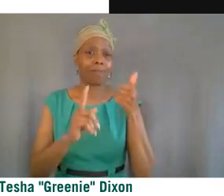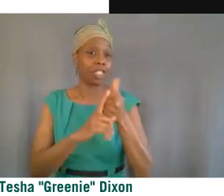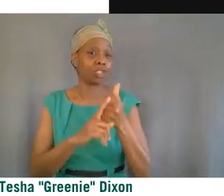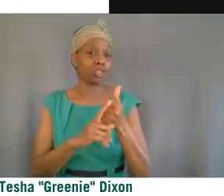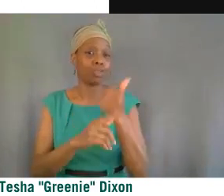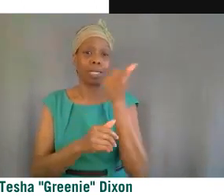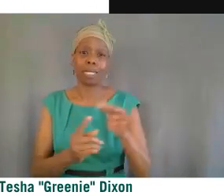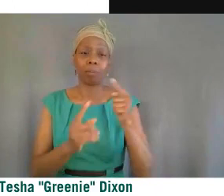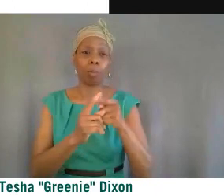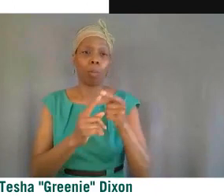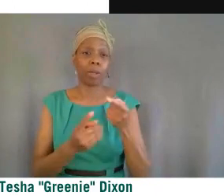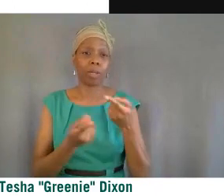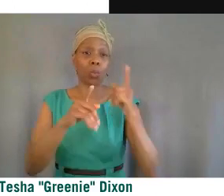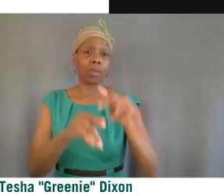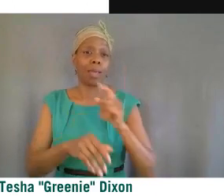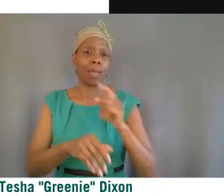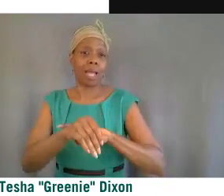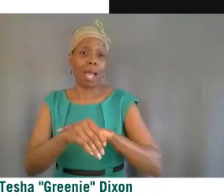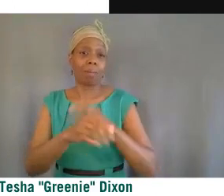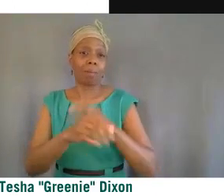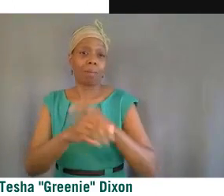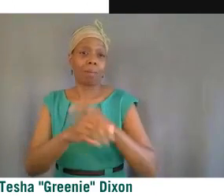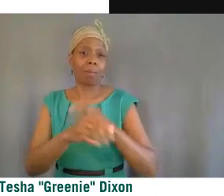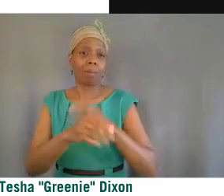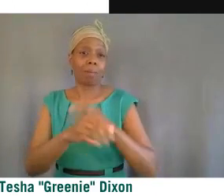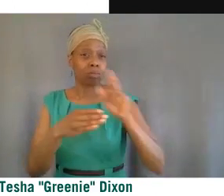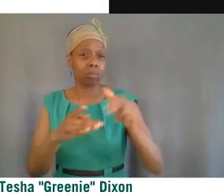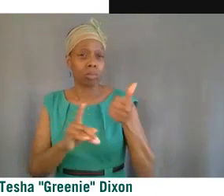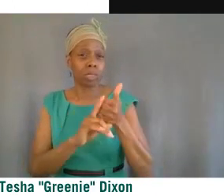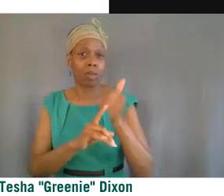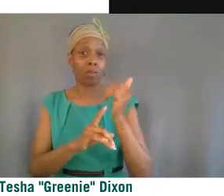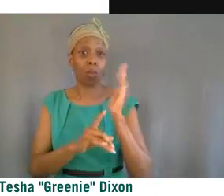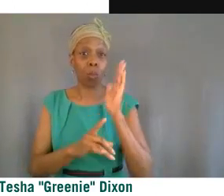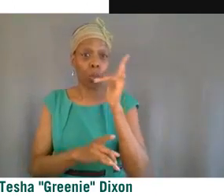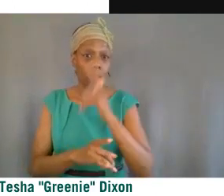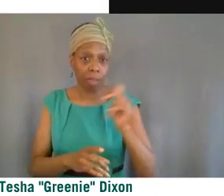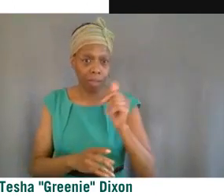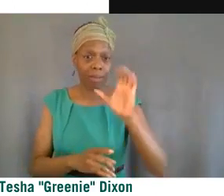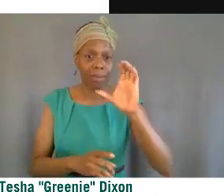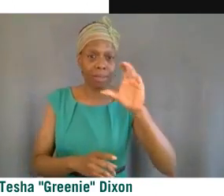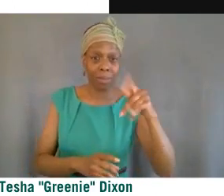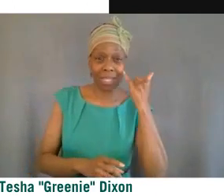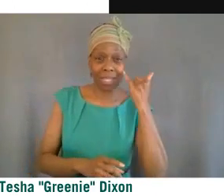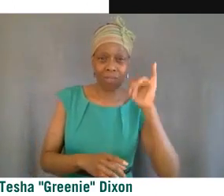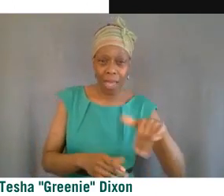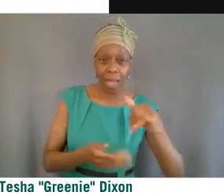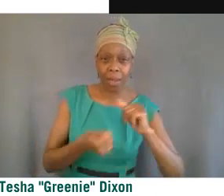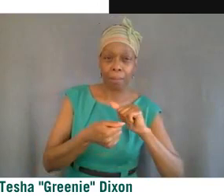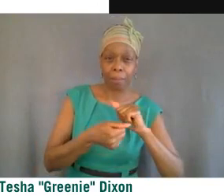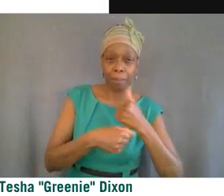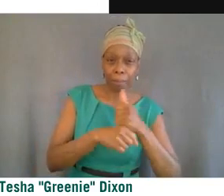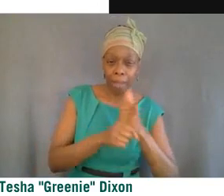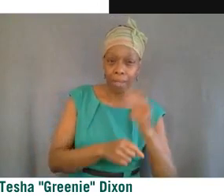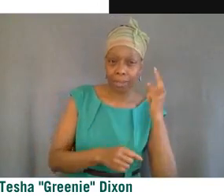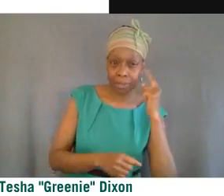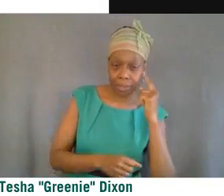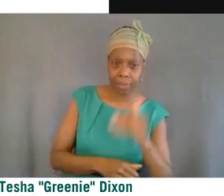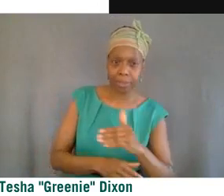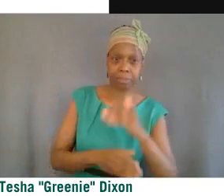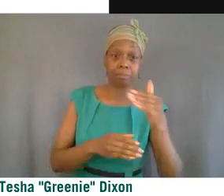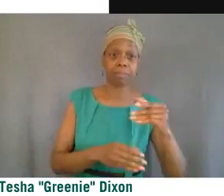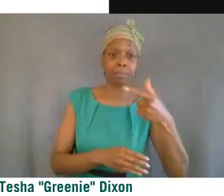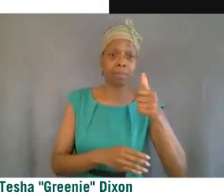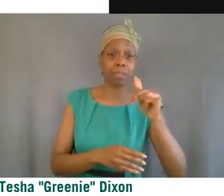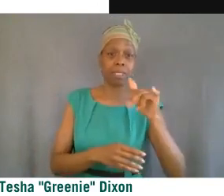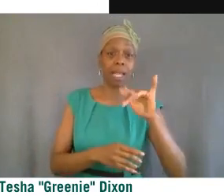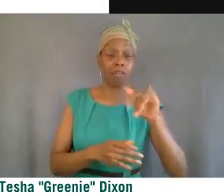result will look like CP, if that makes sense. So Gary, Gary, I also have a question for you as well, and so